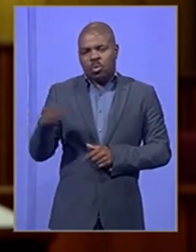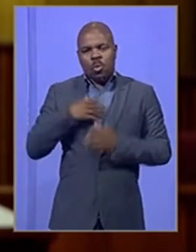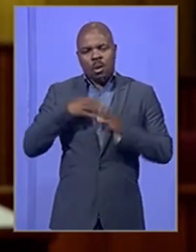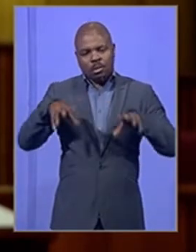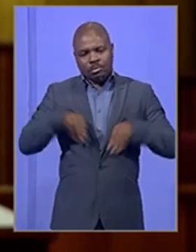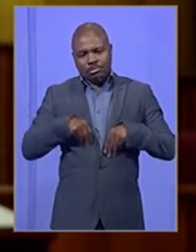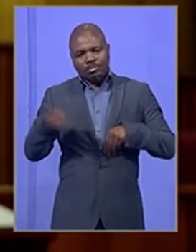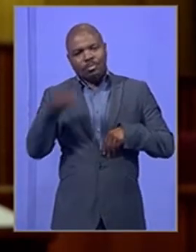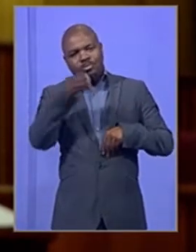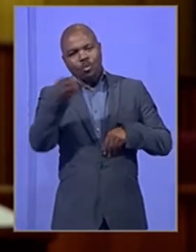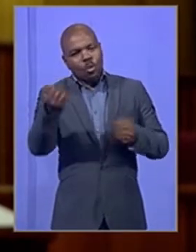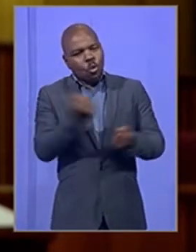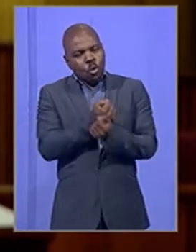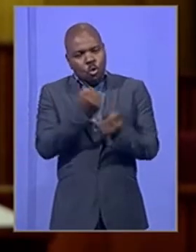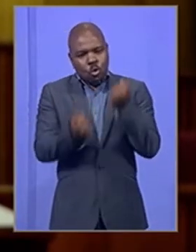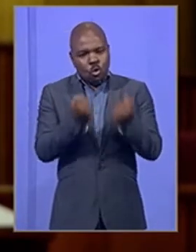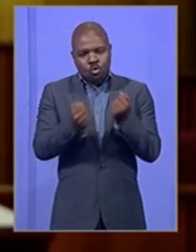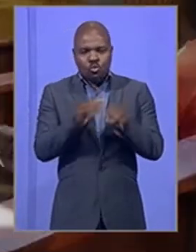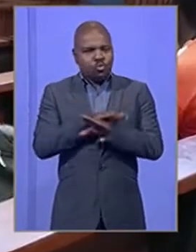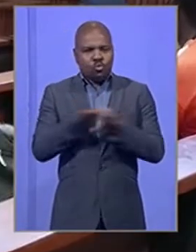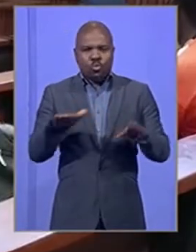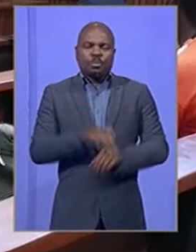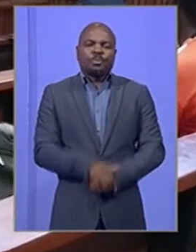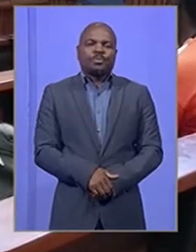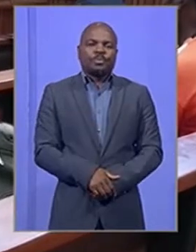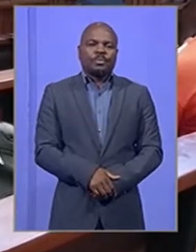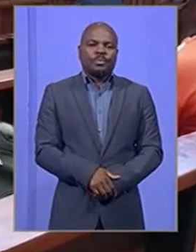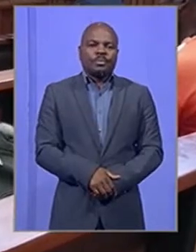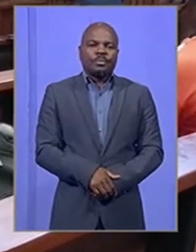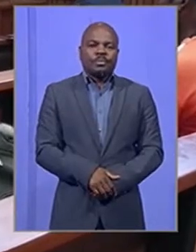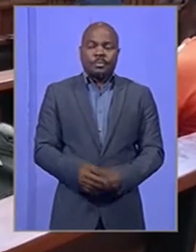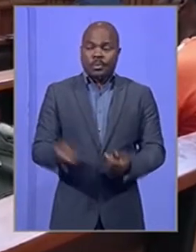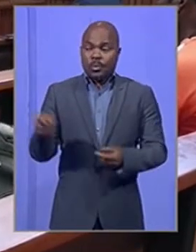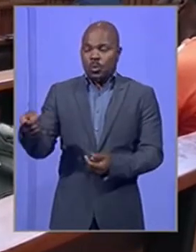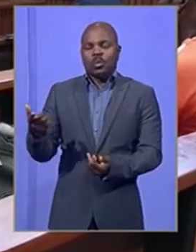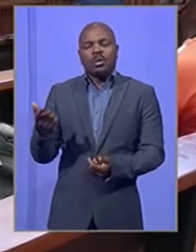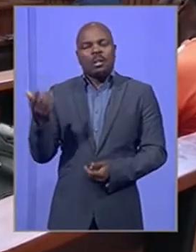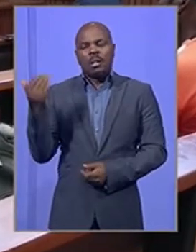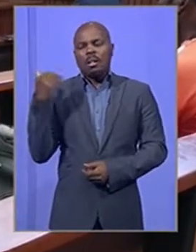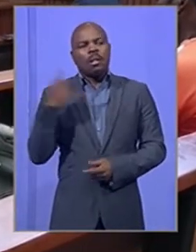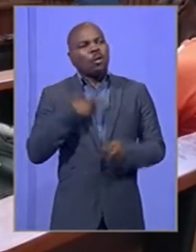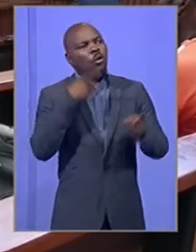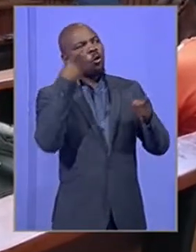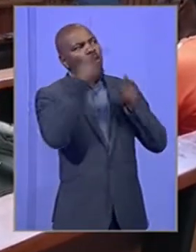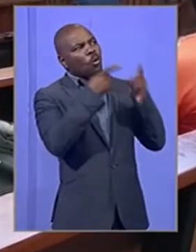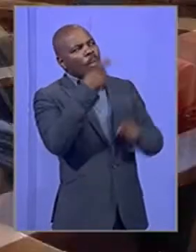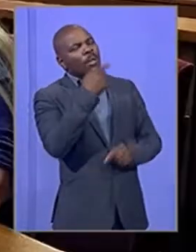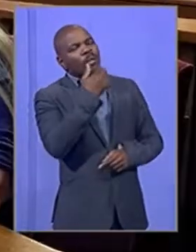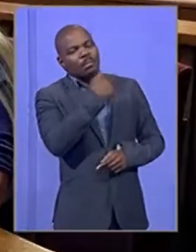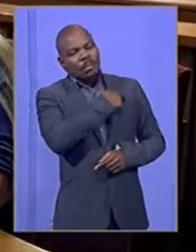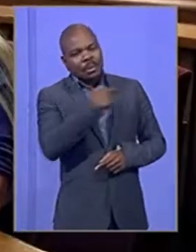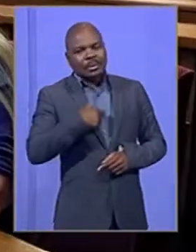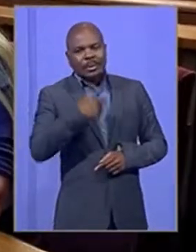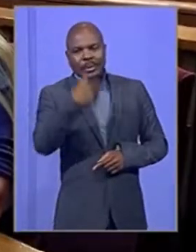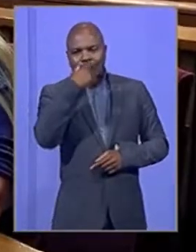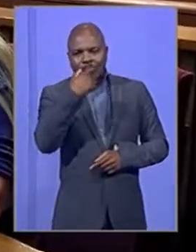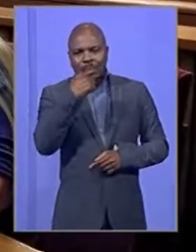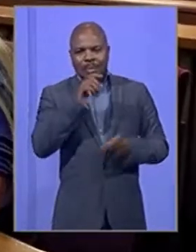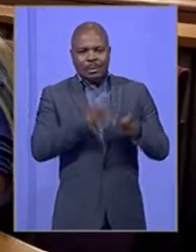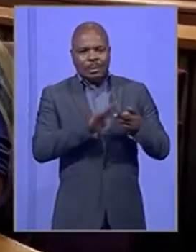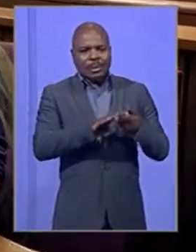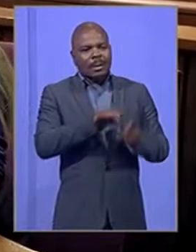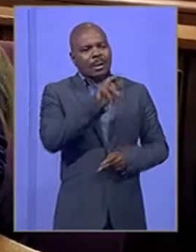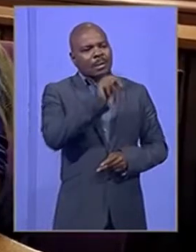to appear in any court on behalf of a client. Teffo o tlositse mopresidente Cyril Ramaphosa lekgotla la